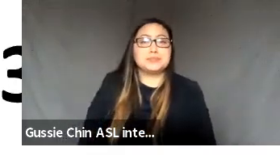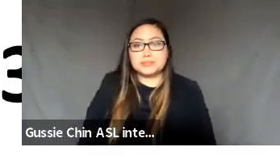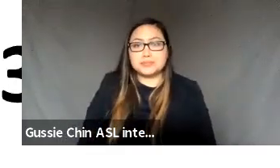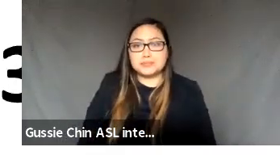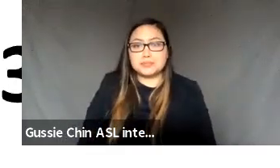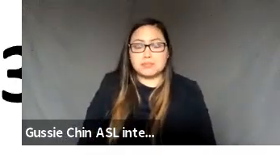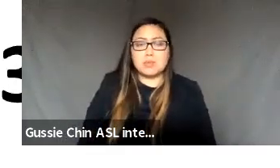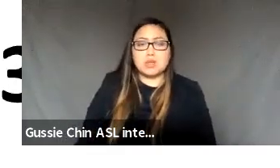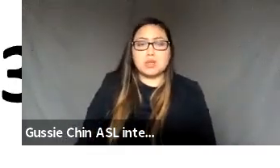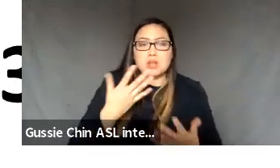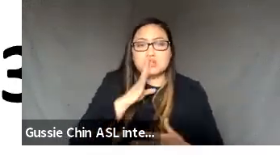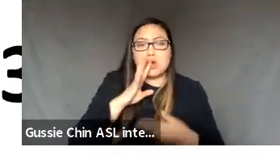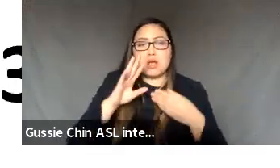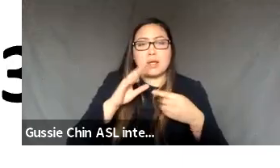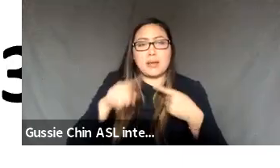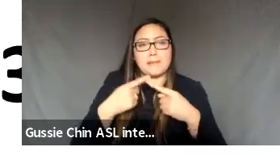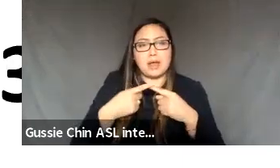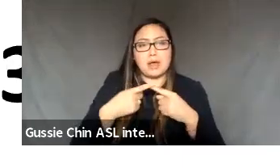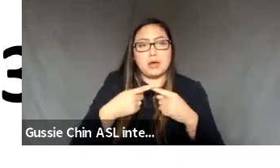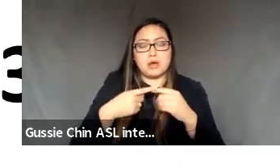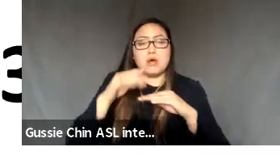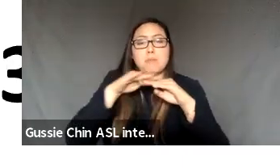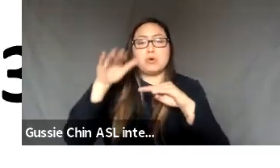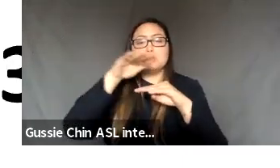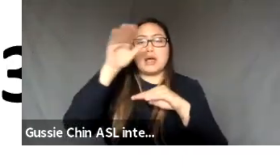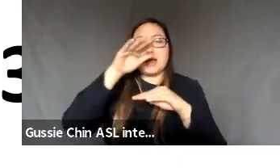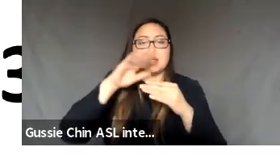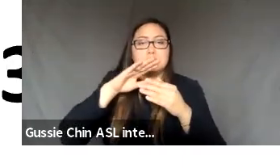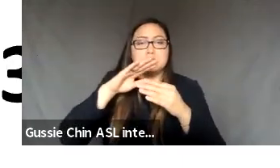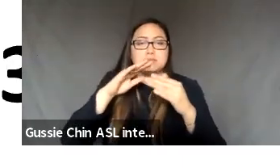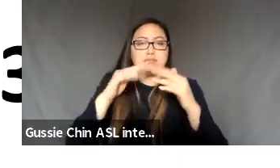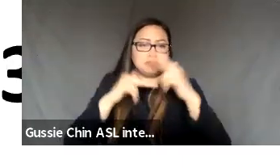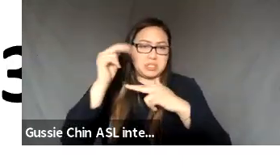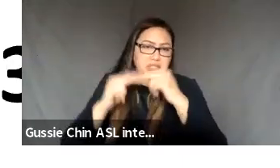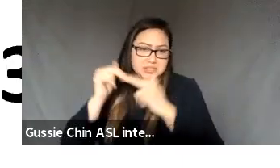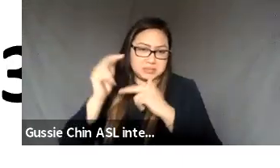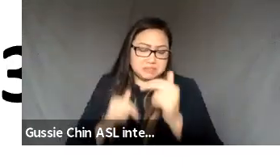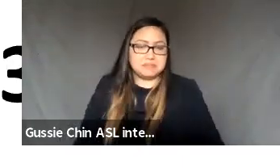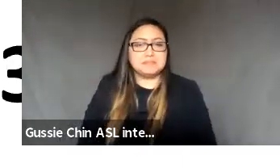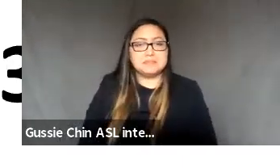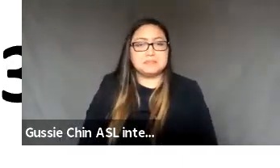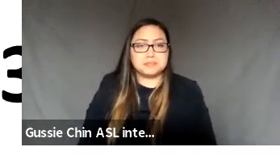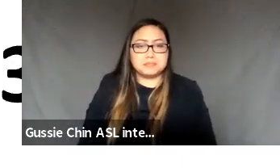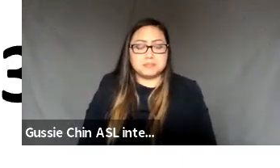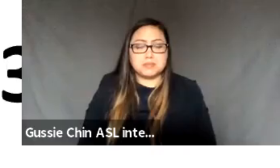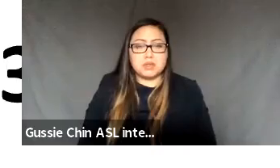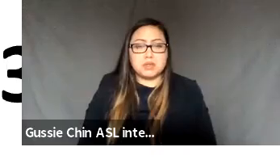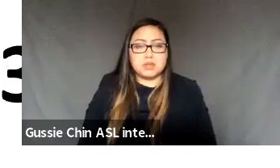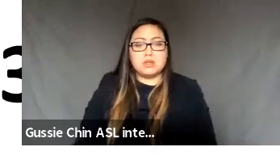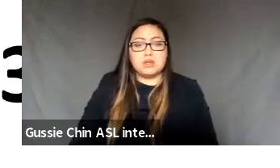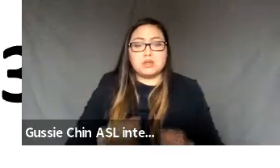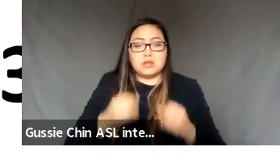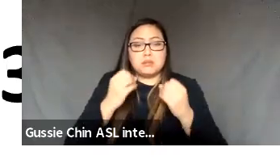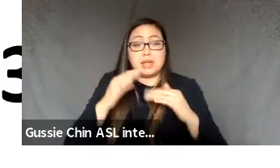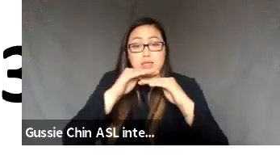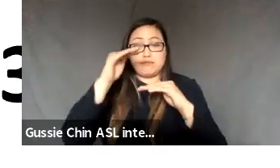And talk a little bit about multi-story facilities. So in multi-story buildings and facilities, as